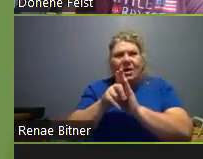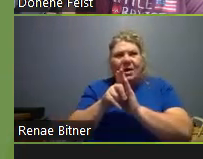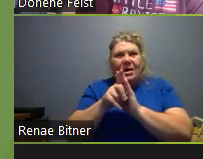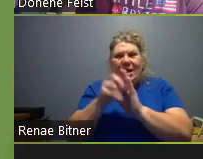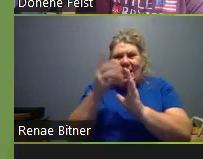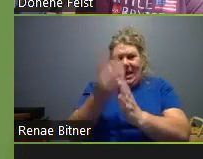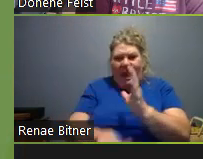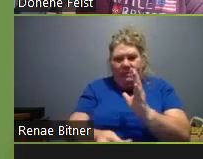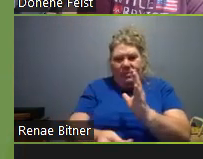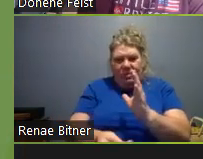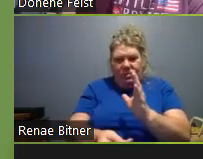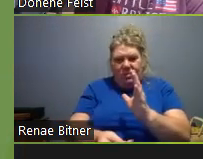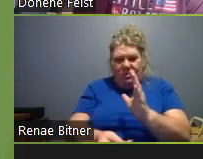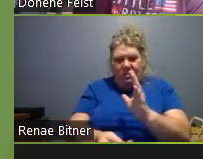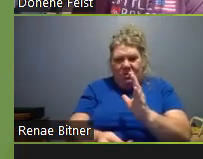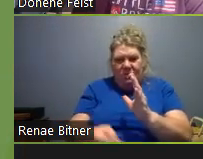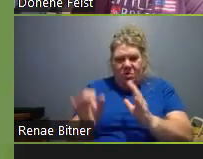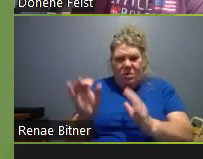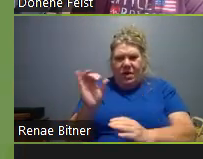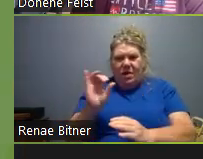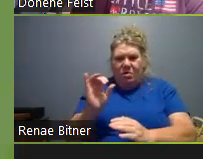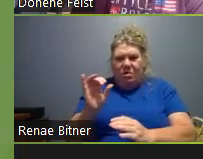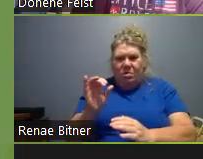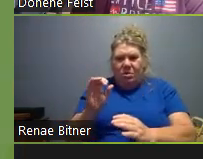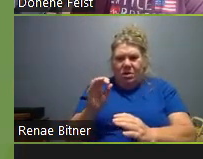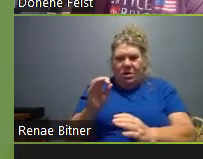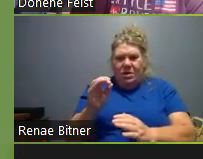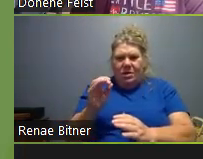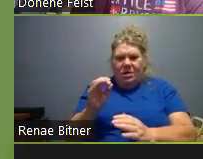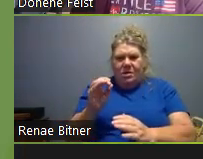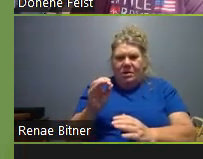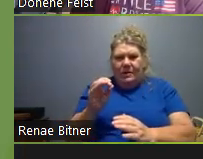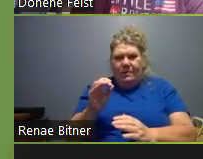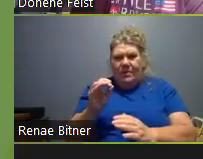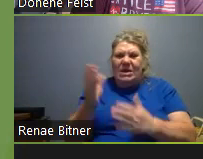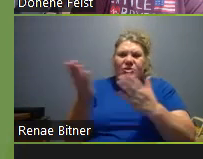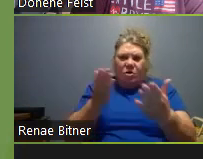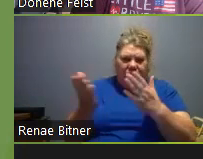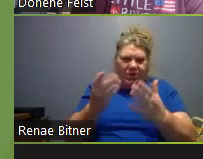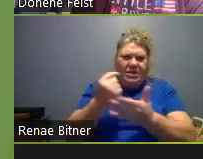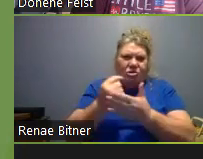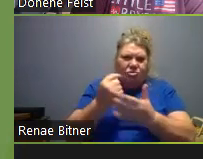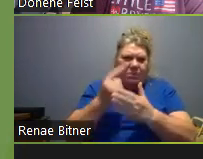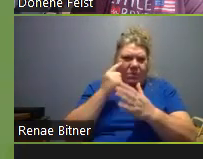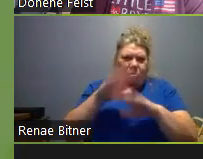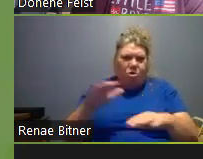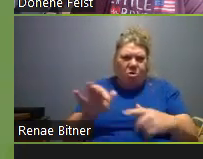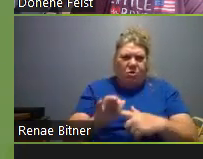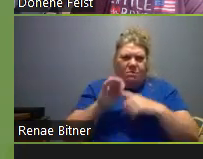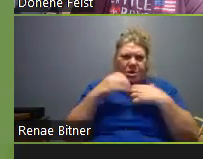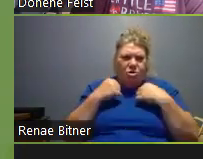gaps there as well in the services and treatments for children with special health care